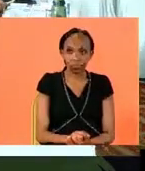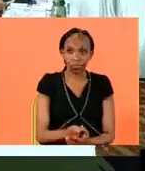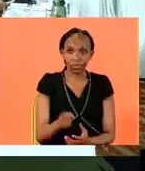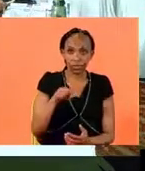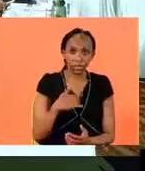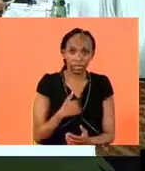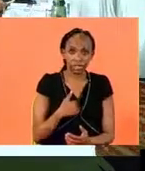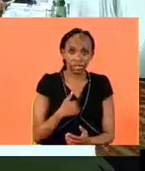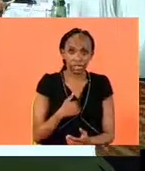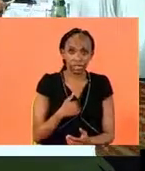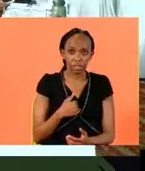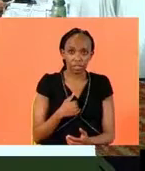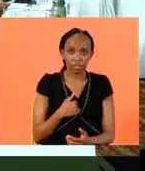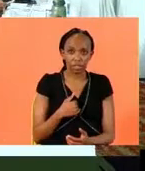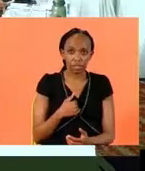have